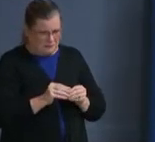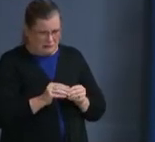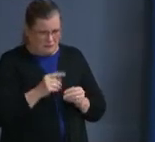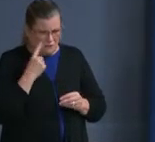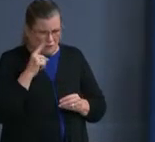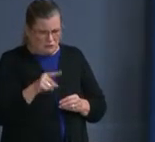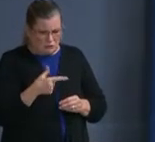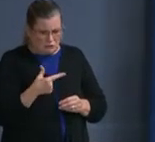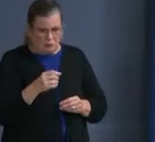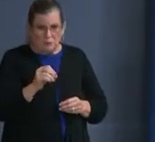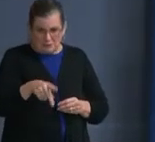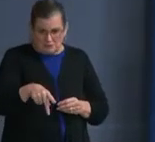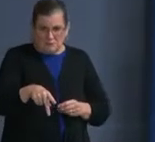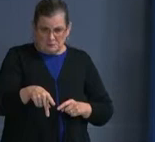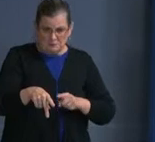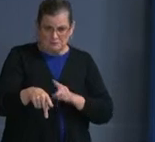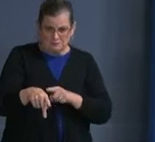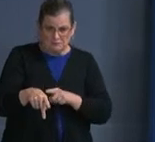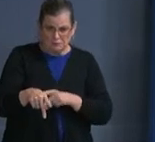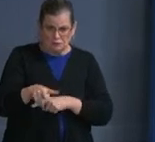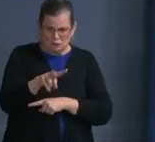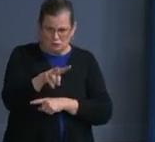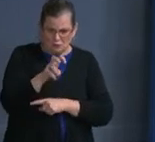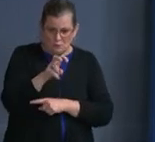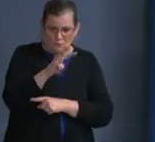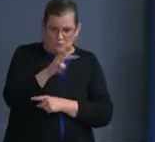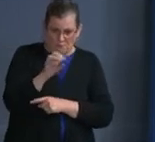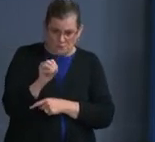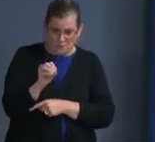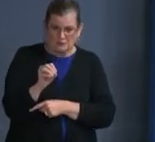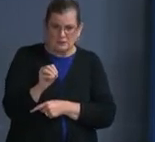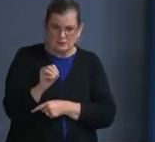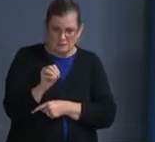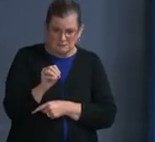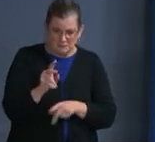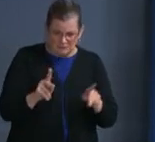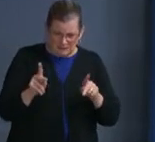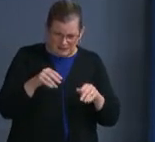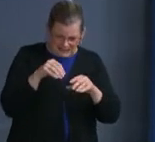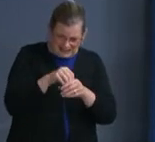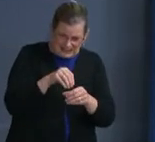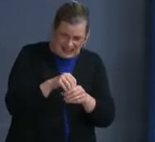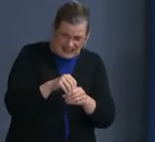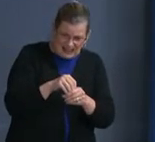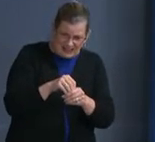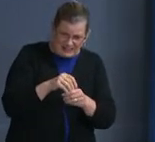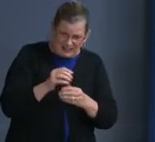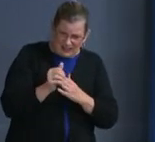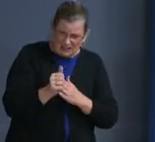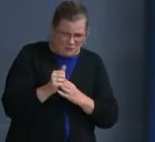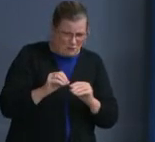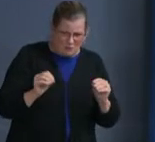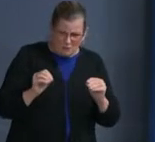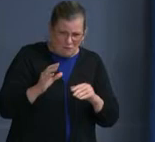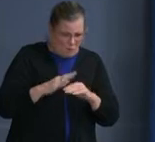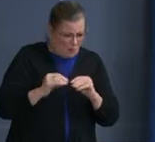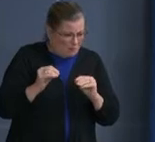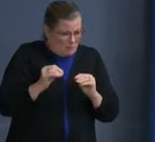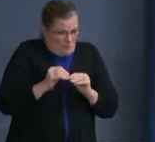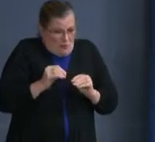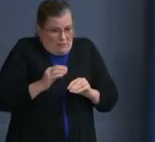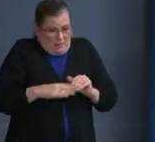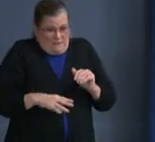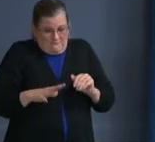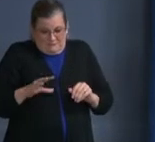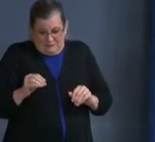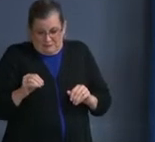240 people inside. The Phase 2 guidance says no meetings over 50 people. We've heard that there's a waiver that was issued by the Department